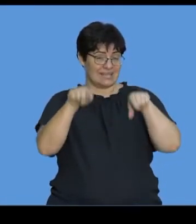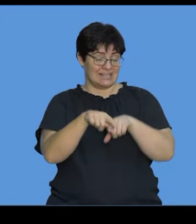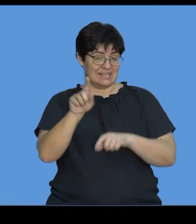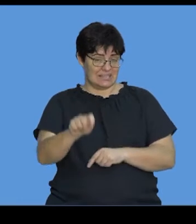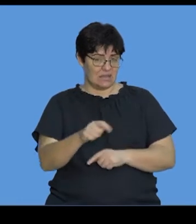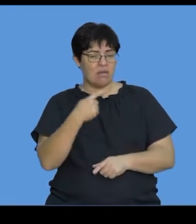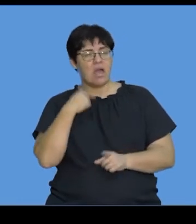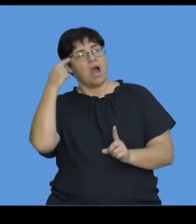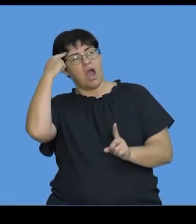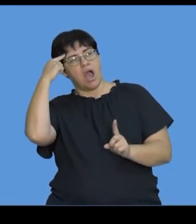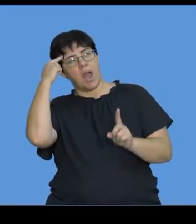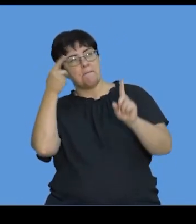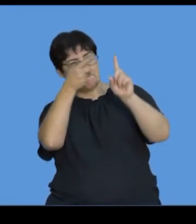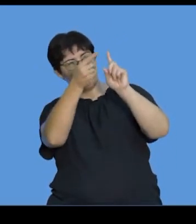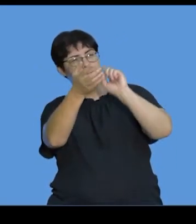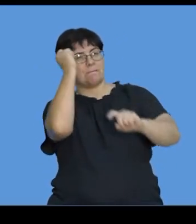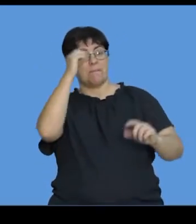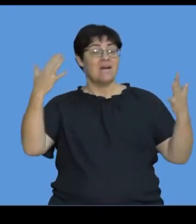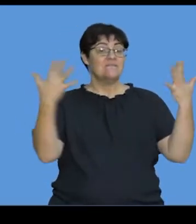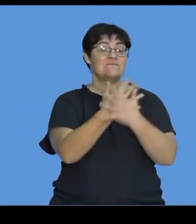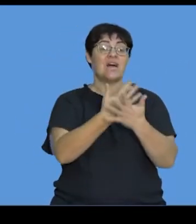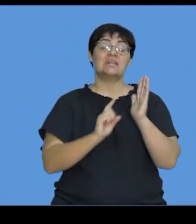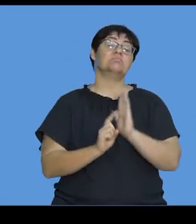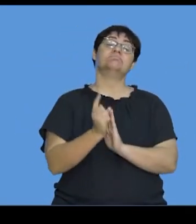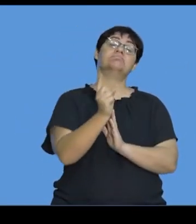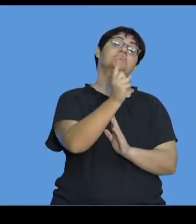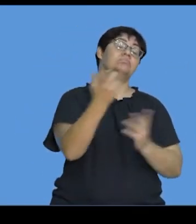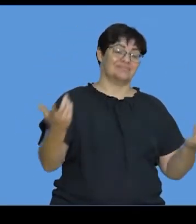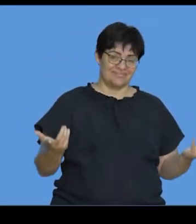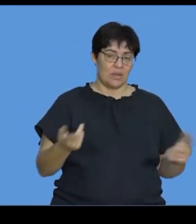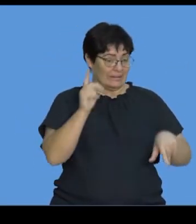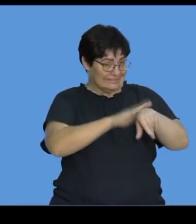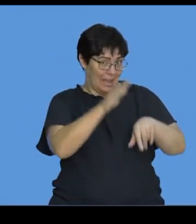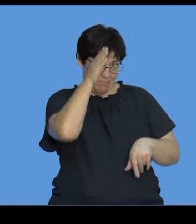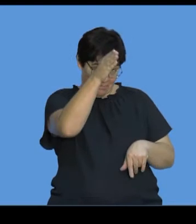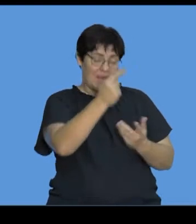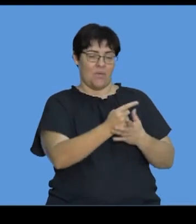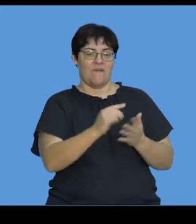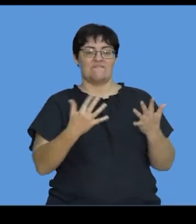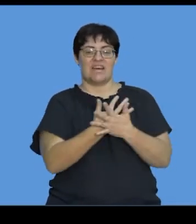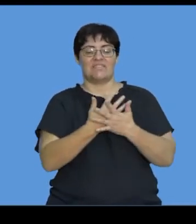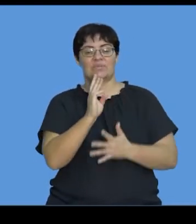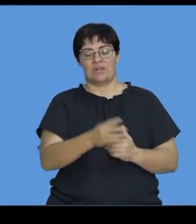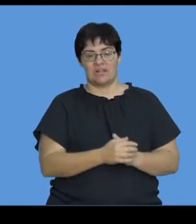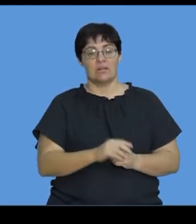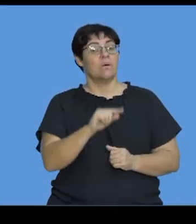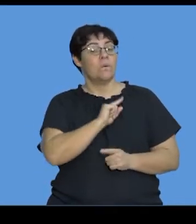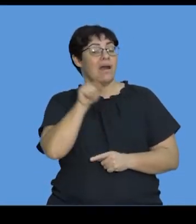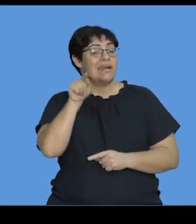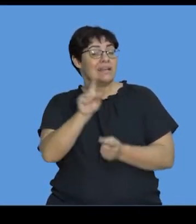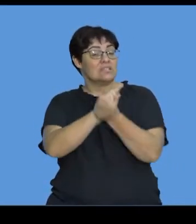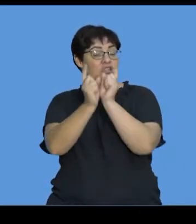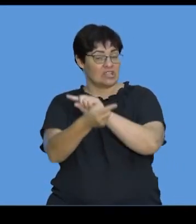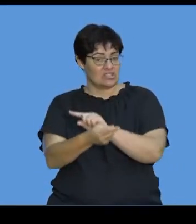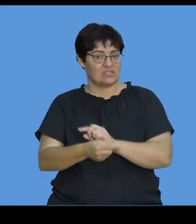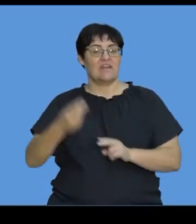they can actually predict how fast my rocket will be going at a certain time, because this will